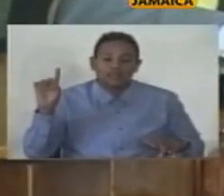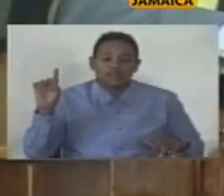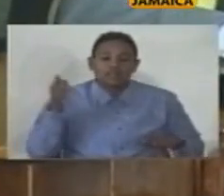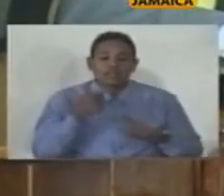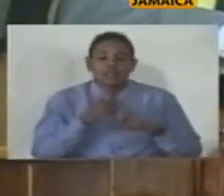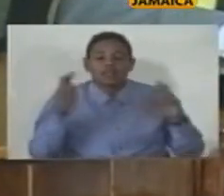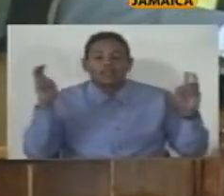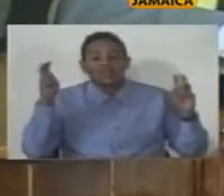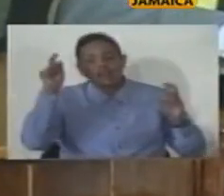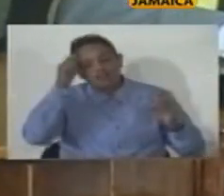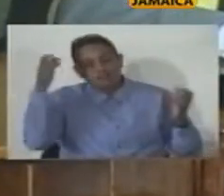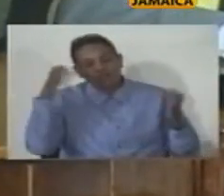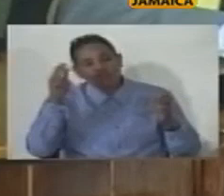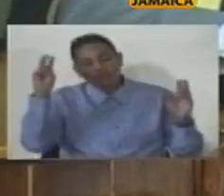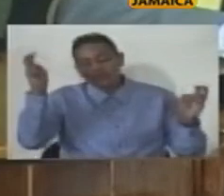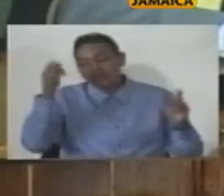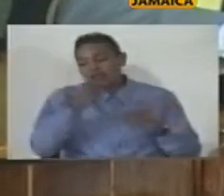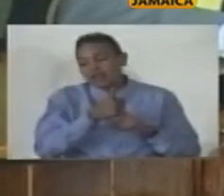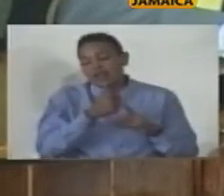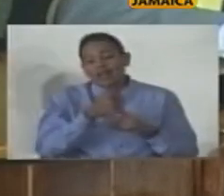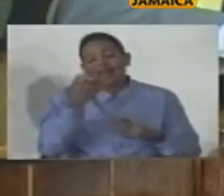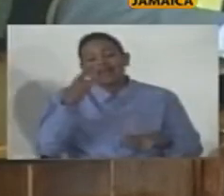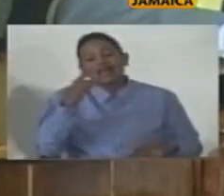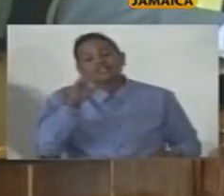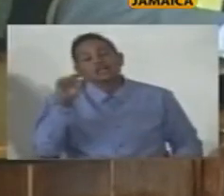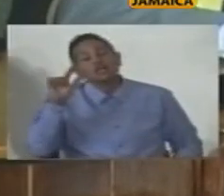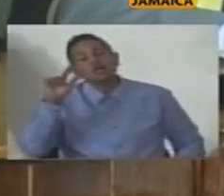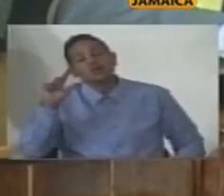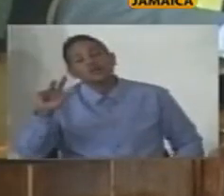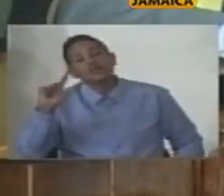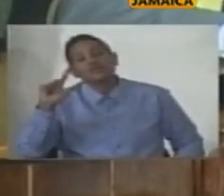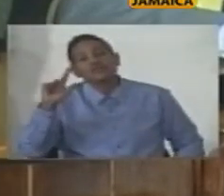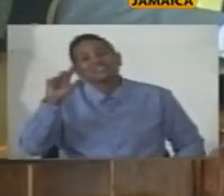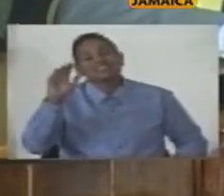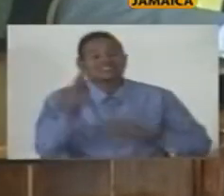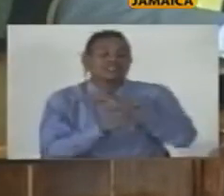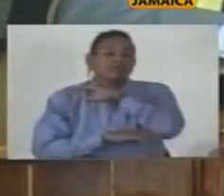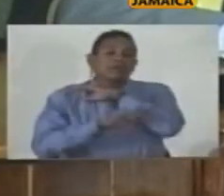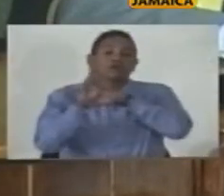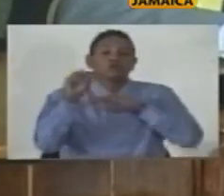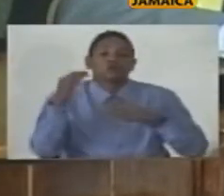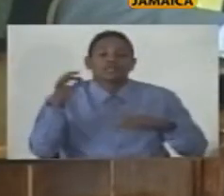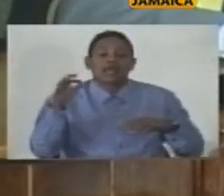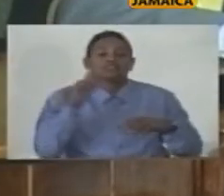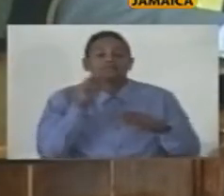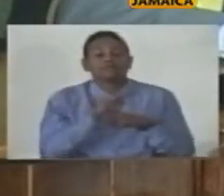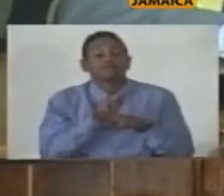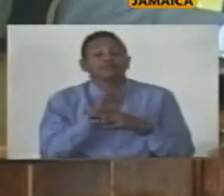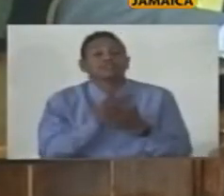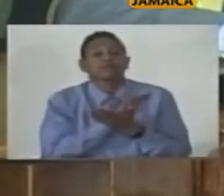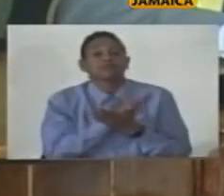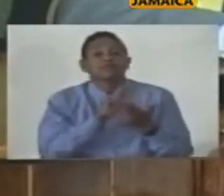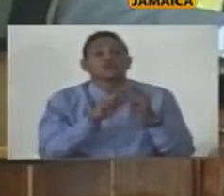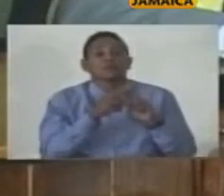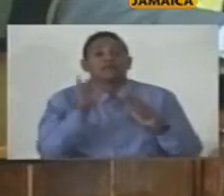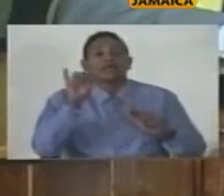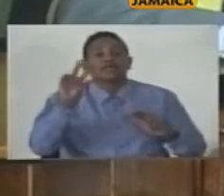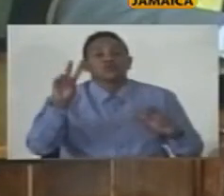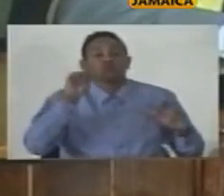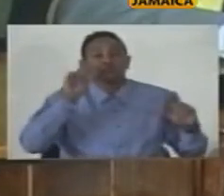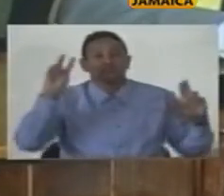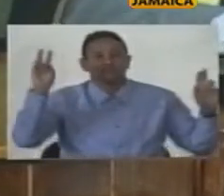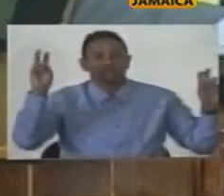entitled Cabinet Agenda Issues, 18 and 23 September 2019. Ministry Paper number 82, entitled The